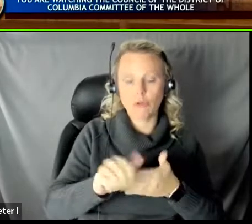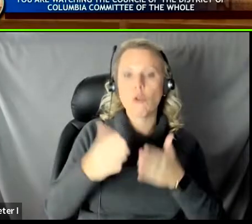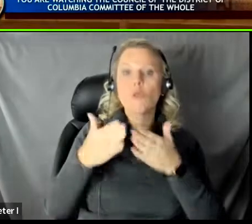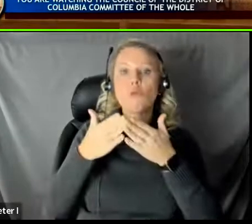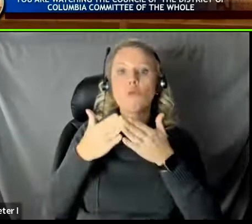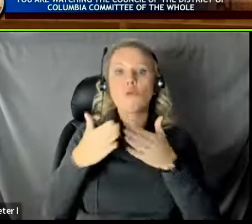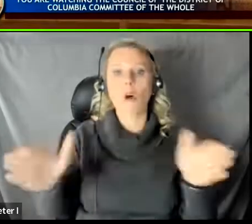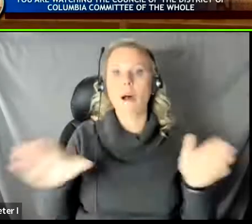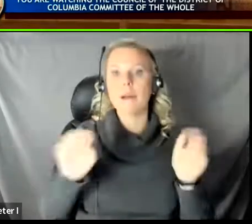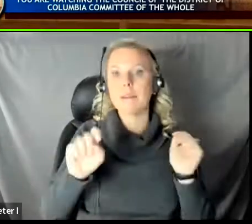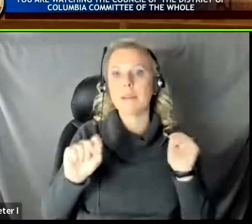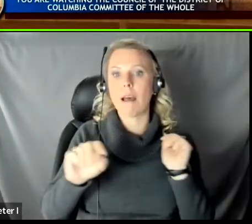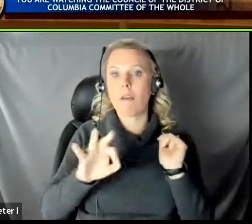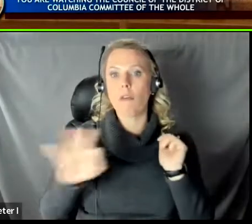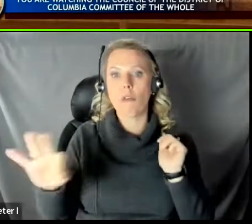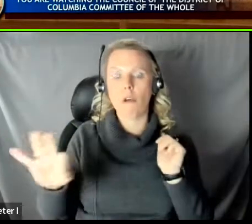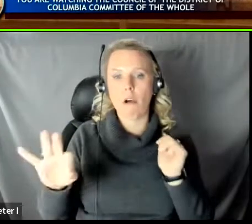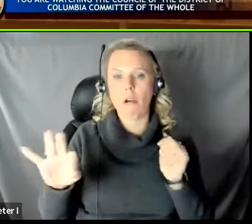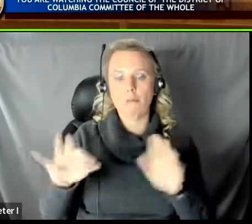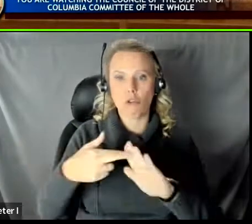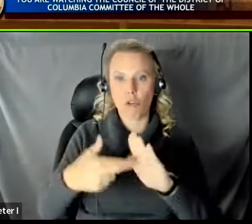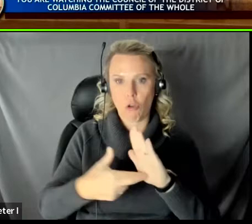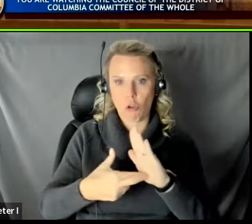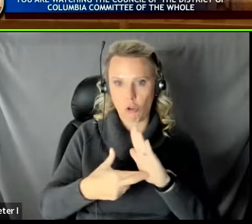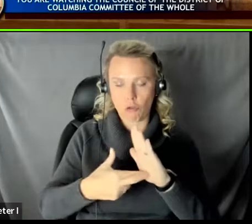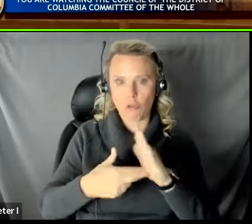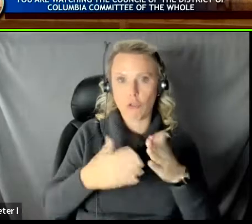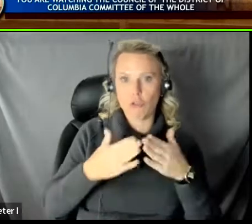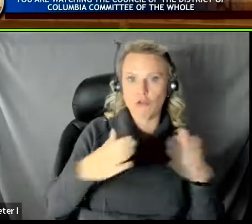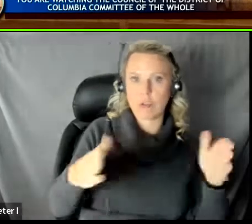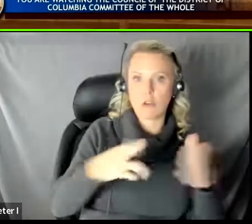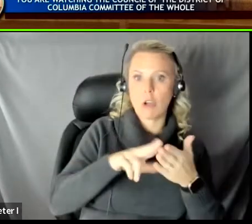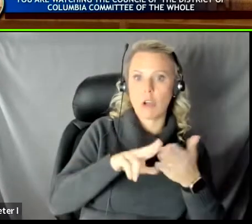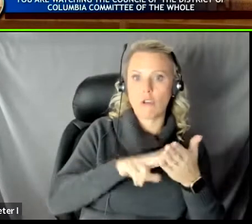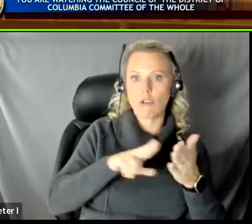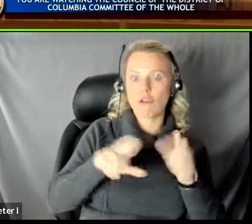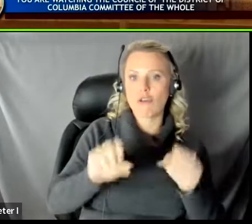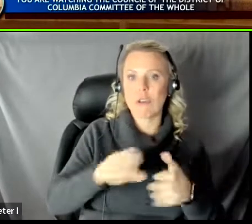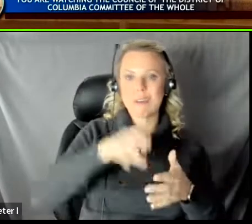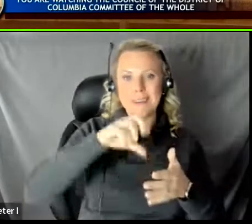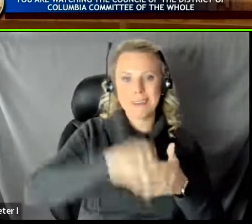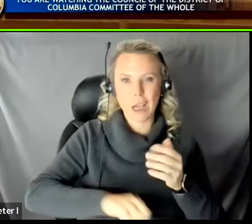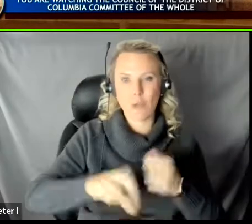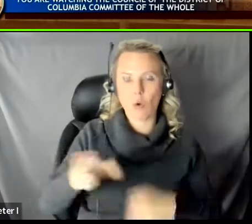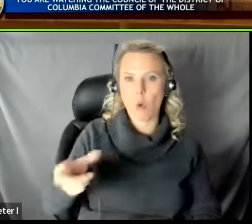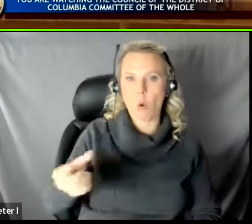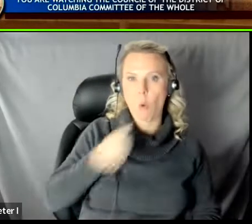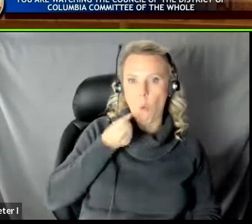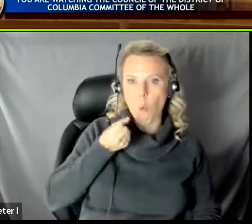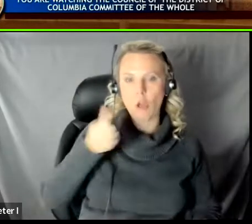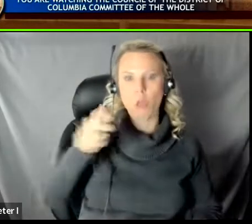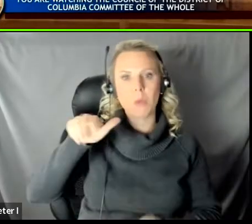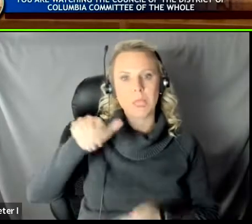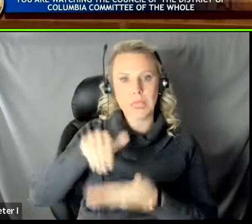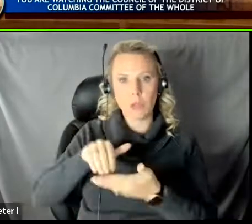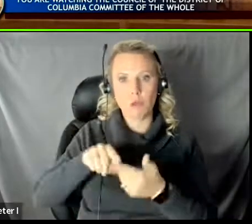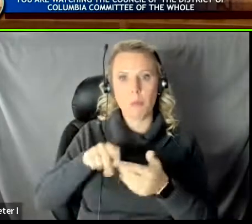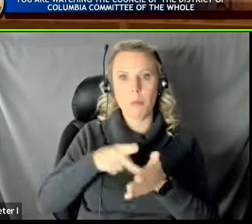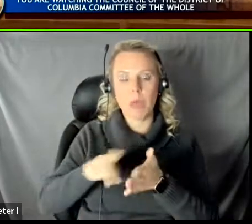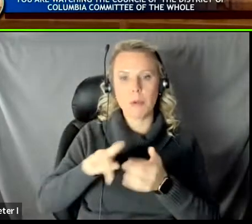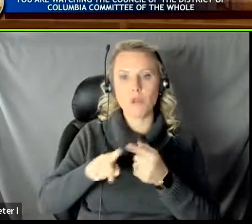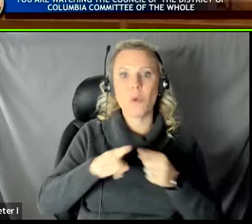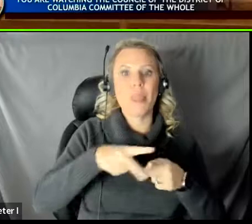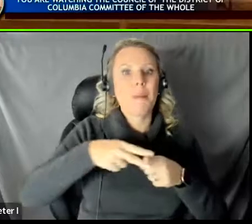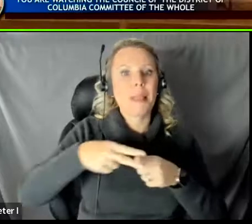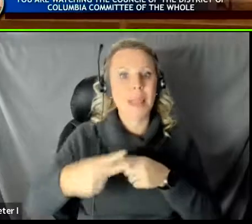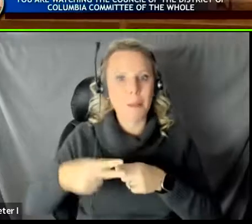broad set-off clause, the general contractor could deduct or withhold the $3,000 in payments to the subcontractor on the plumbing